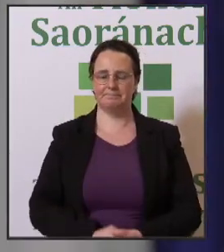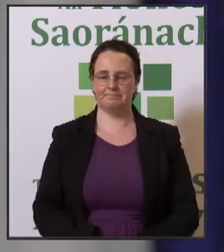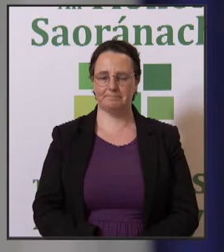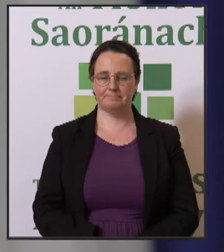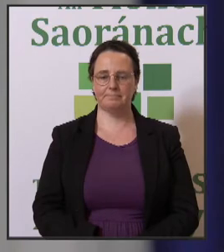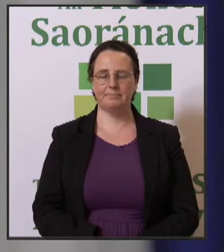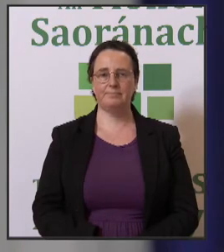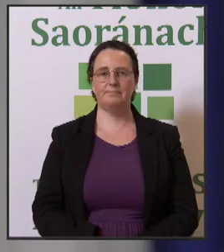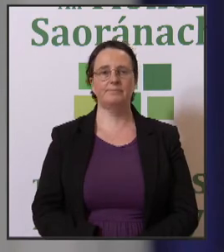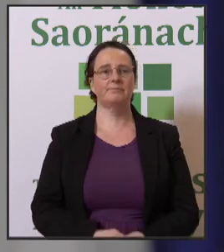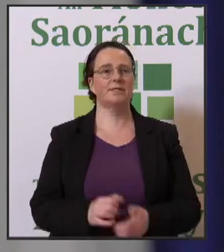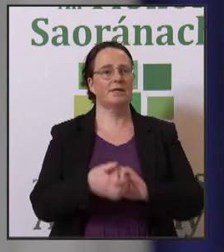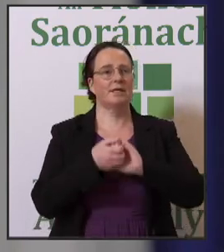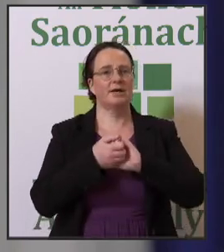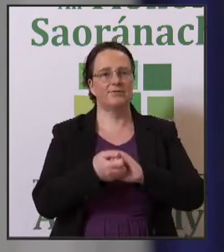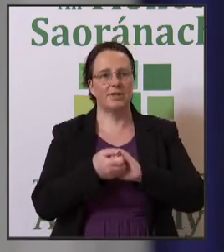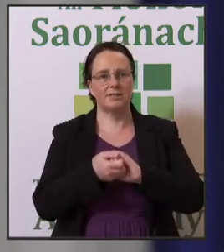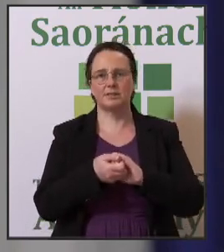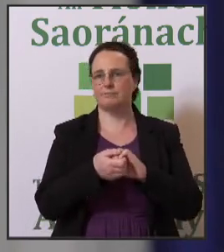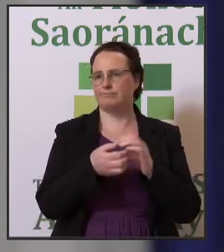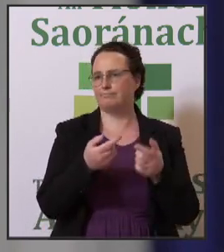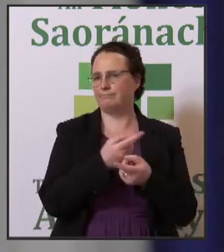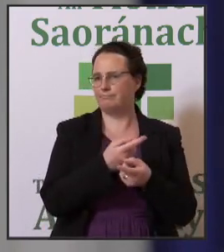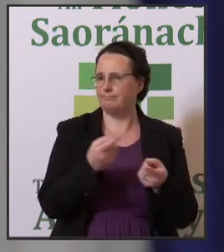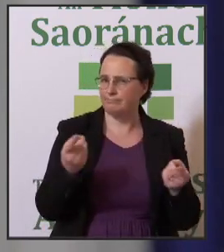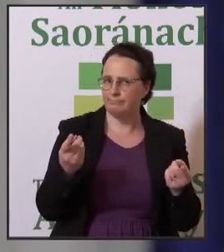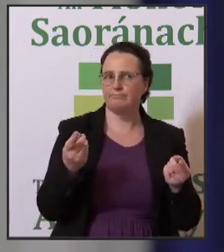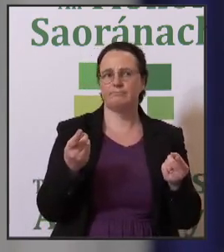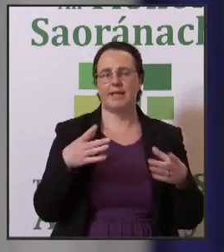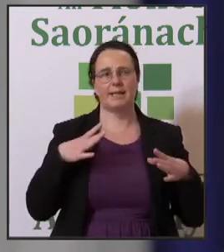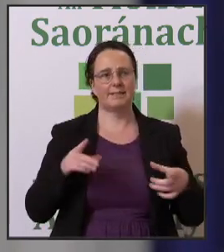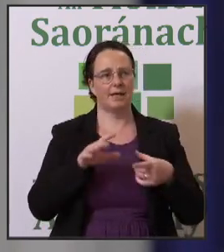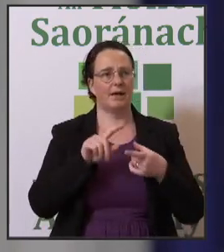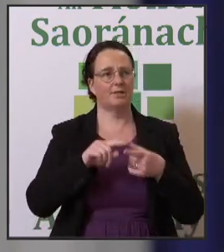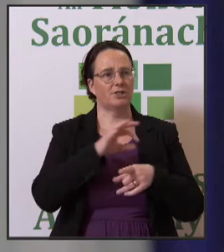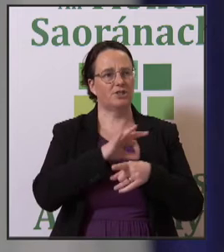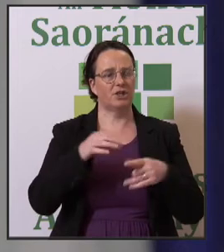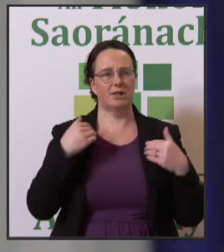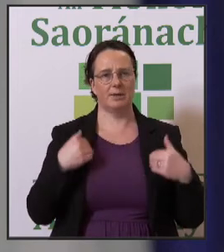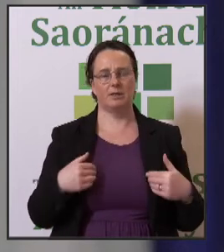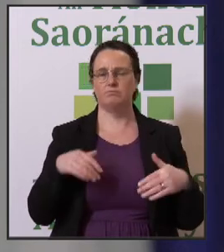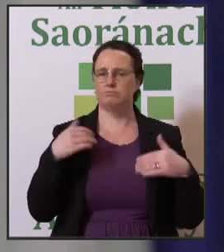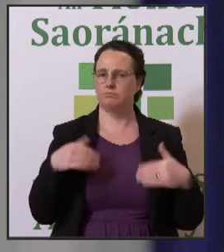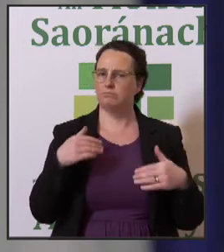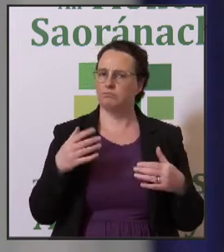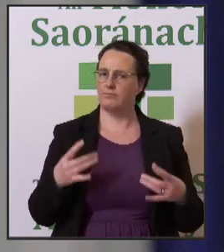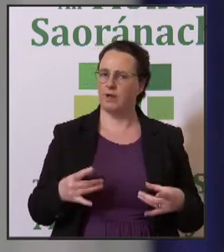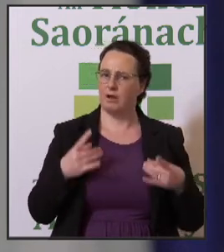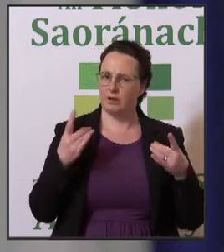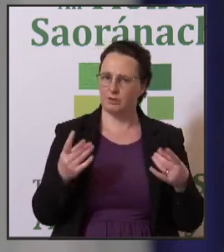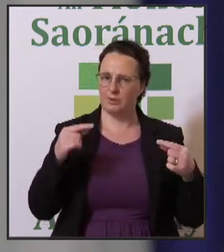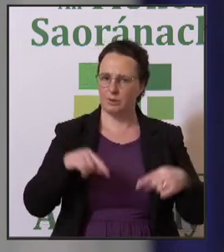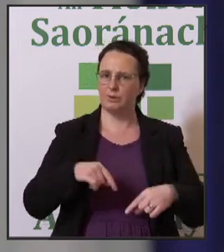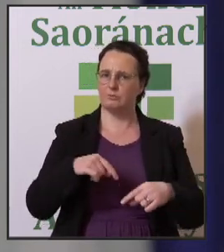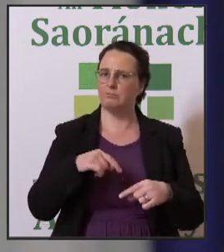A chahélig, a chorlóri, a chine uisle, is cúis áhis dom an deis seo a bhehegam